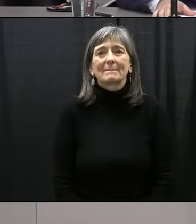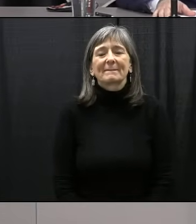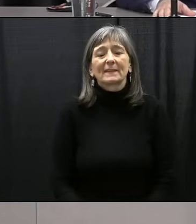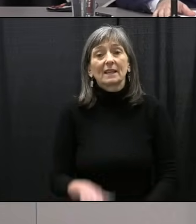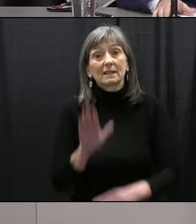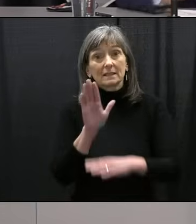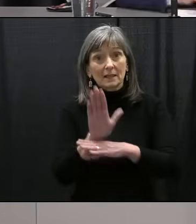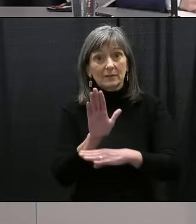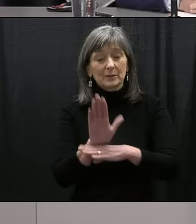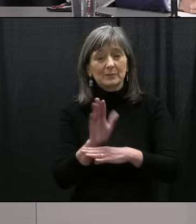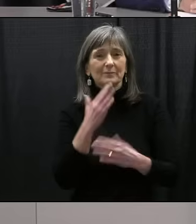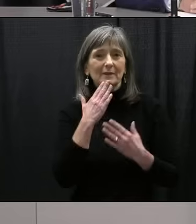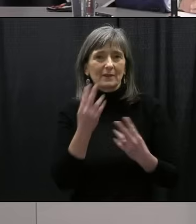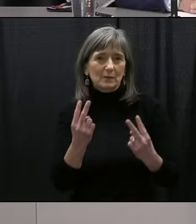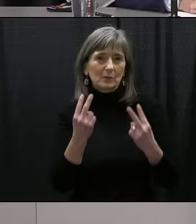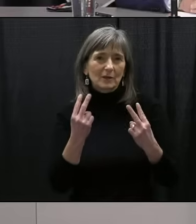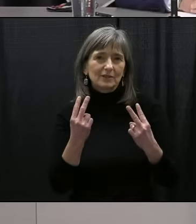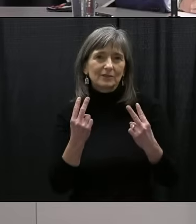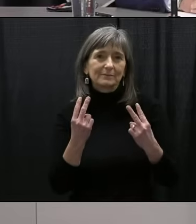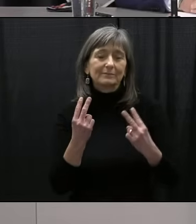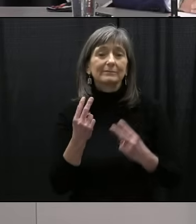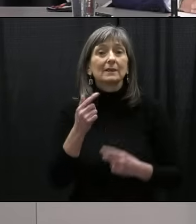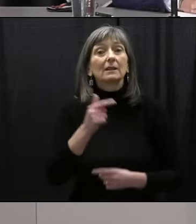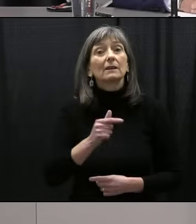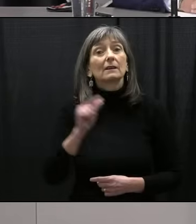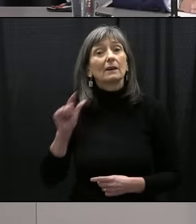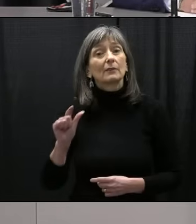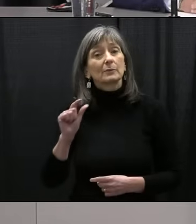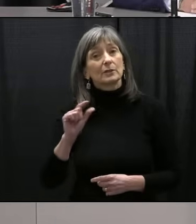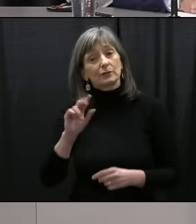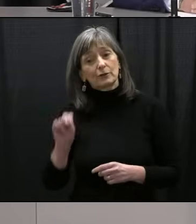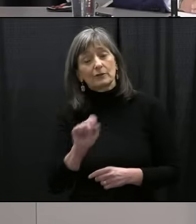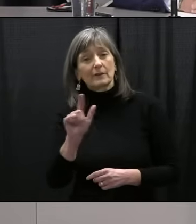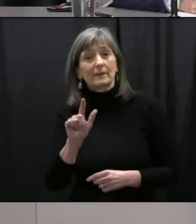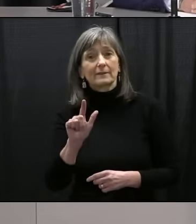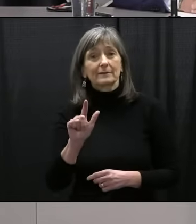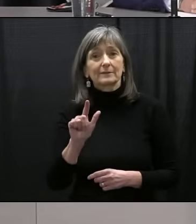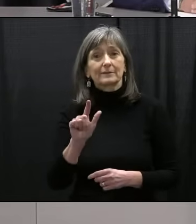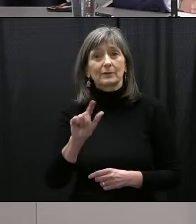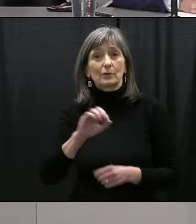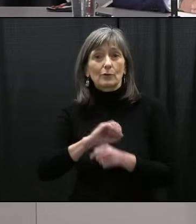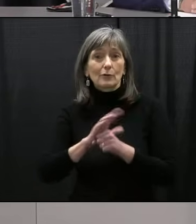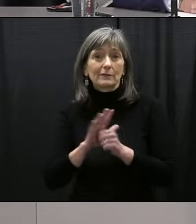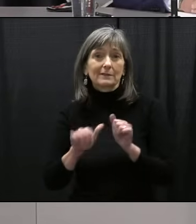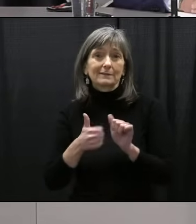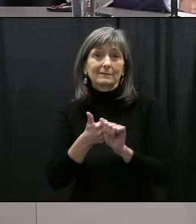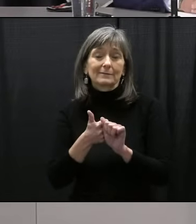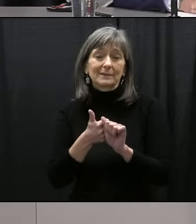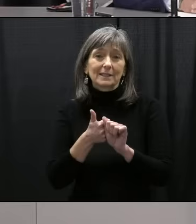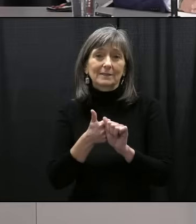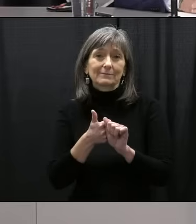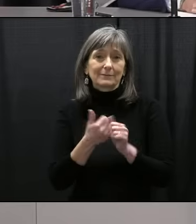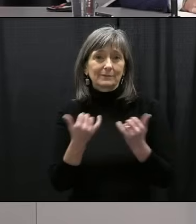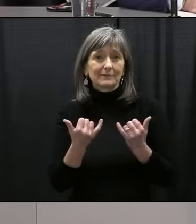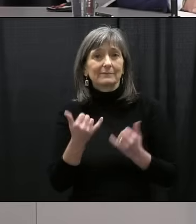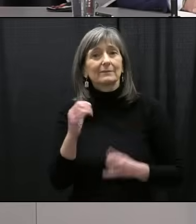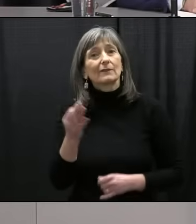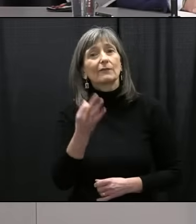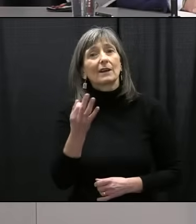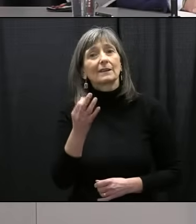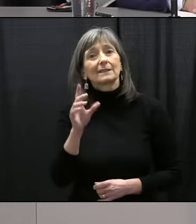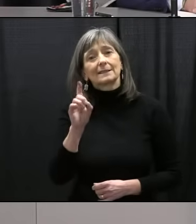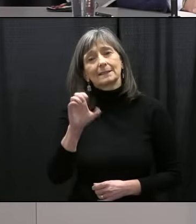Good afternoon. Thank you all for joining us for the Government of Newfoundland and Labrador's COVID-19 update for today, Friday, December